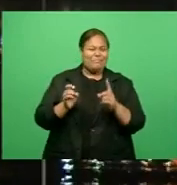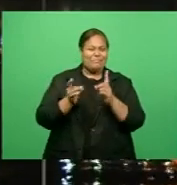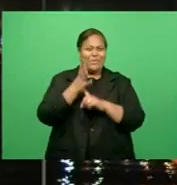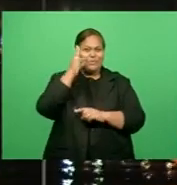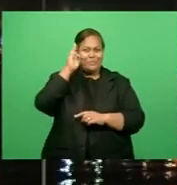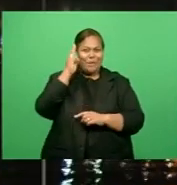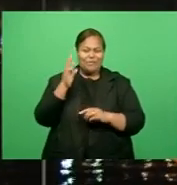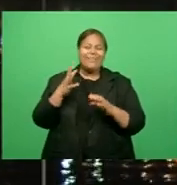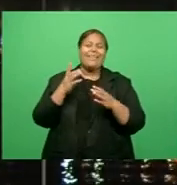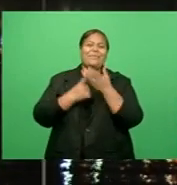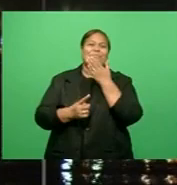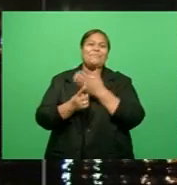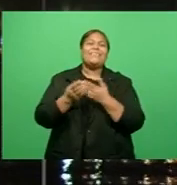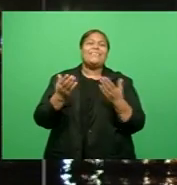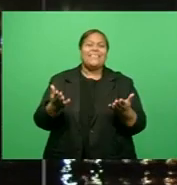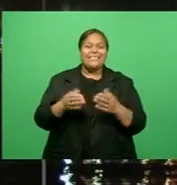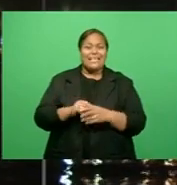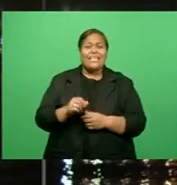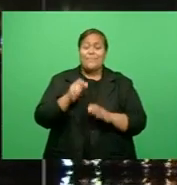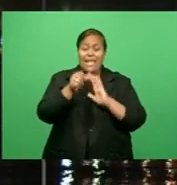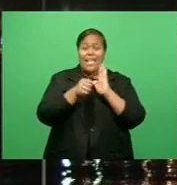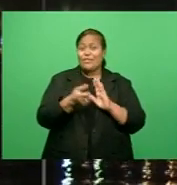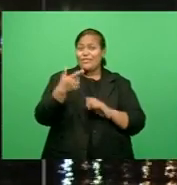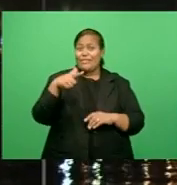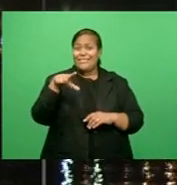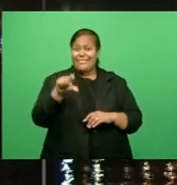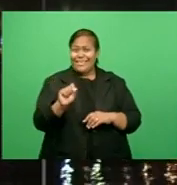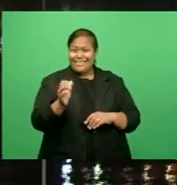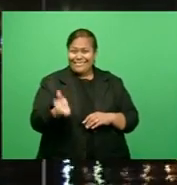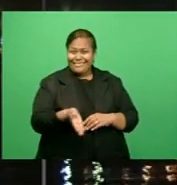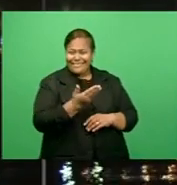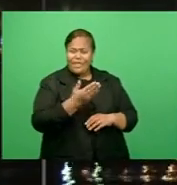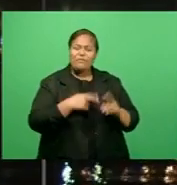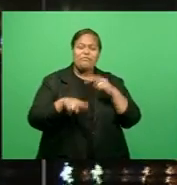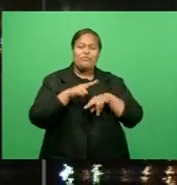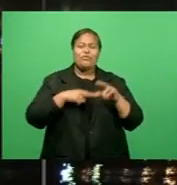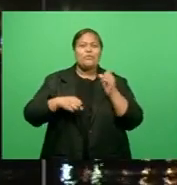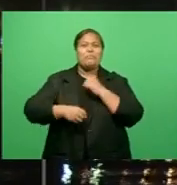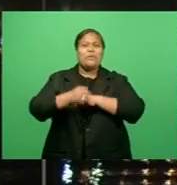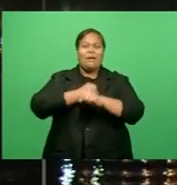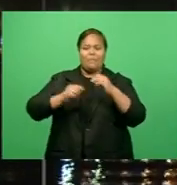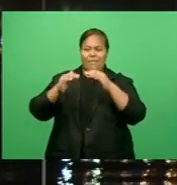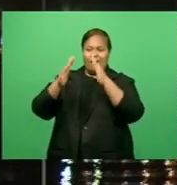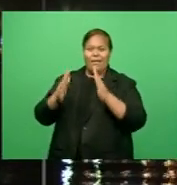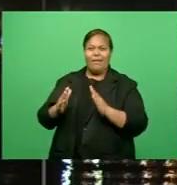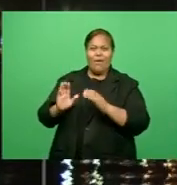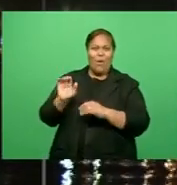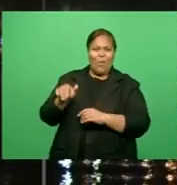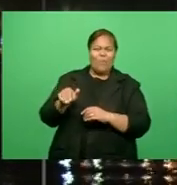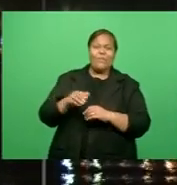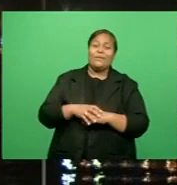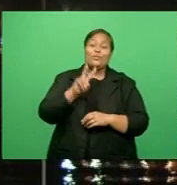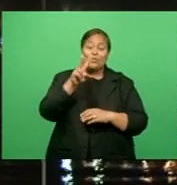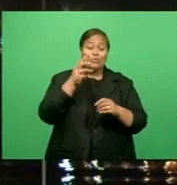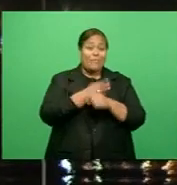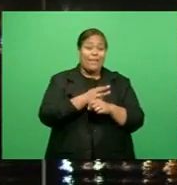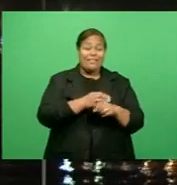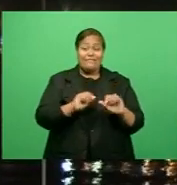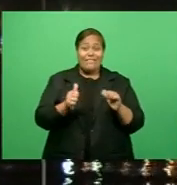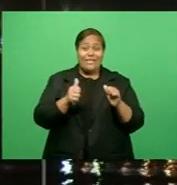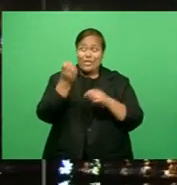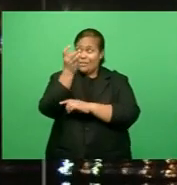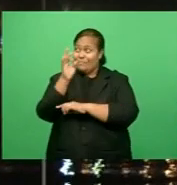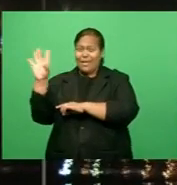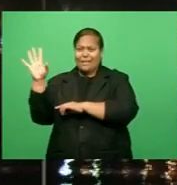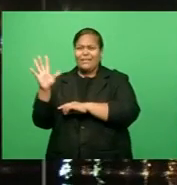and for 70-year-old Kelsey Genevieve, that's when Fiji became her home. 2 months after Fiji gained independence, Genevieve moved to Fiji at